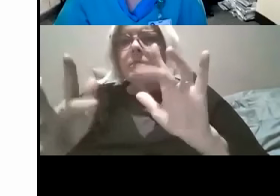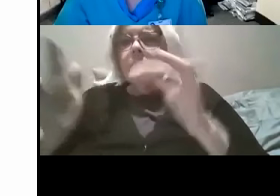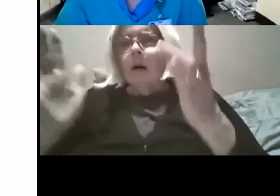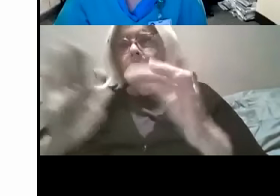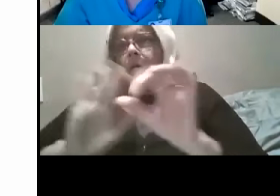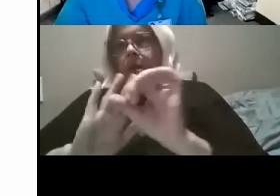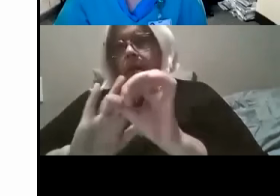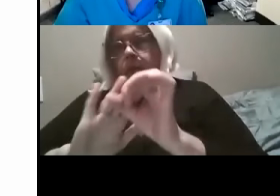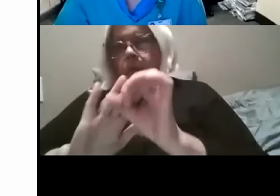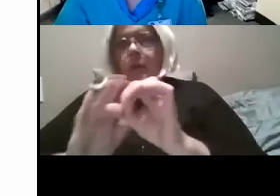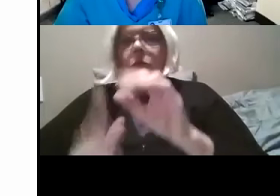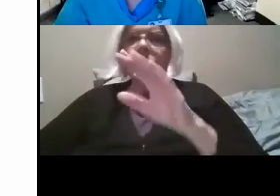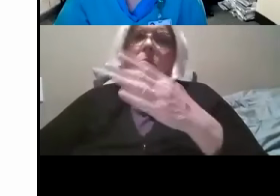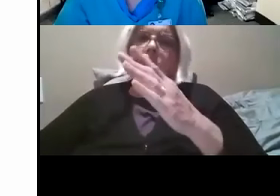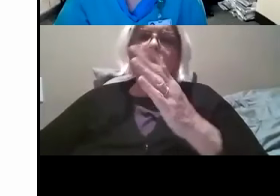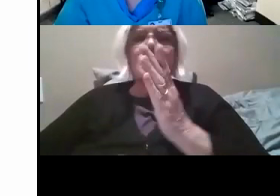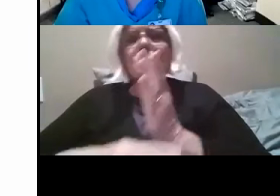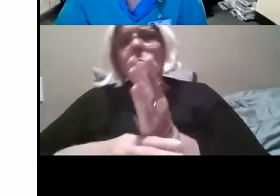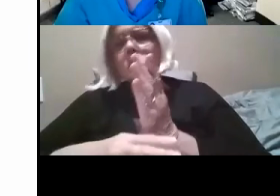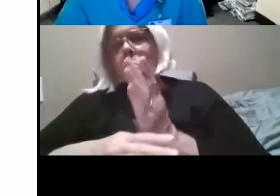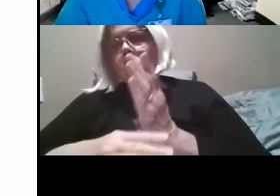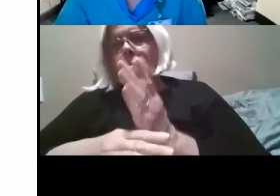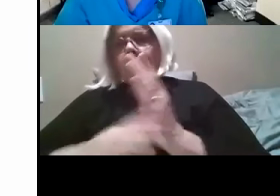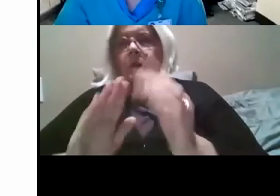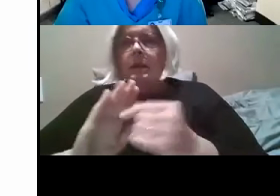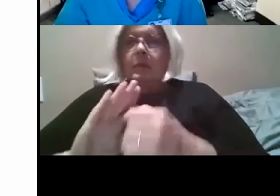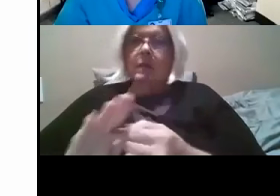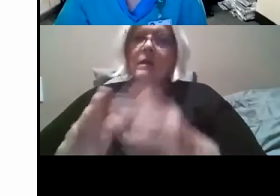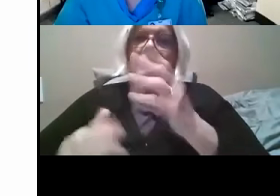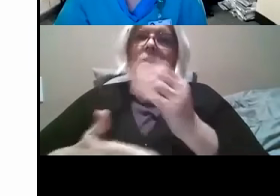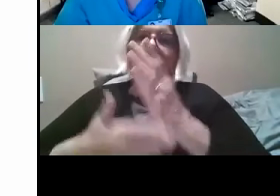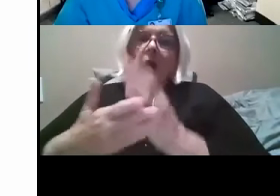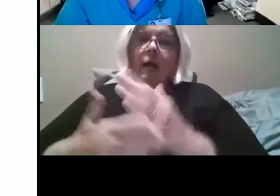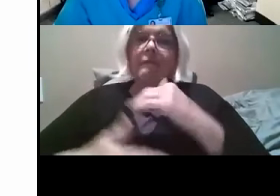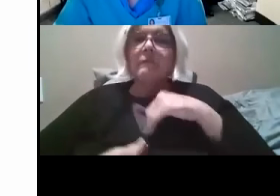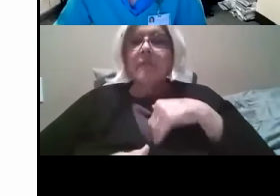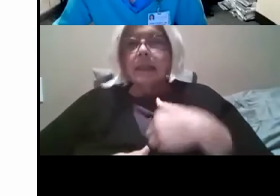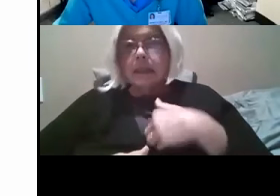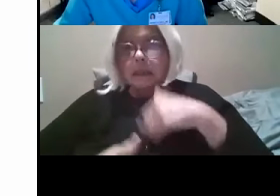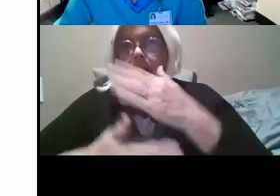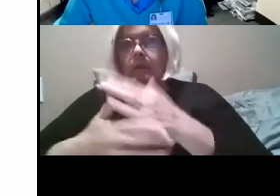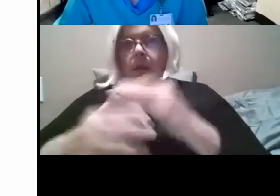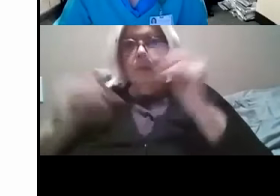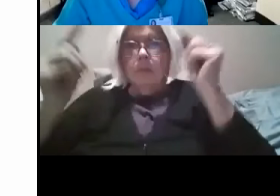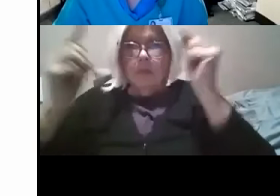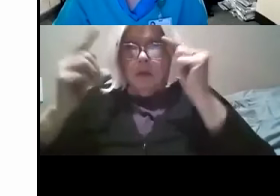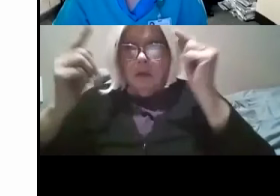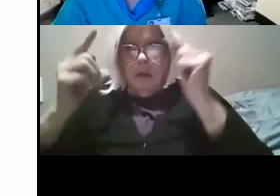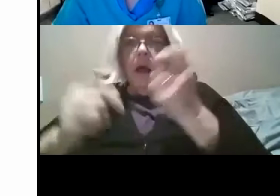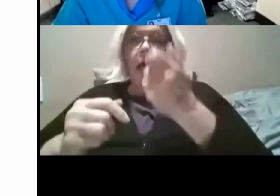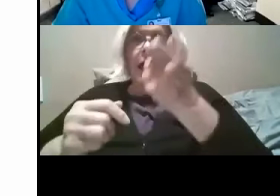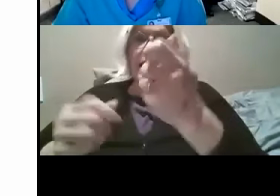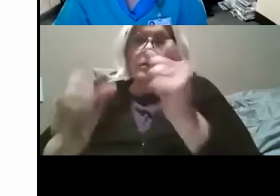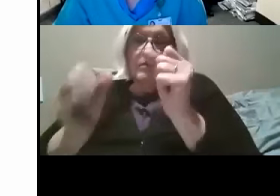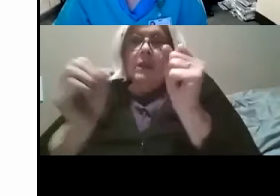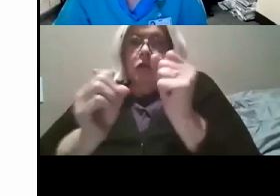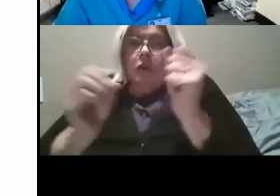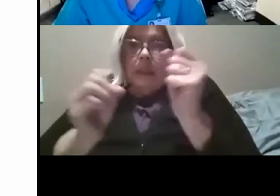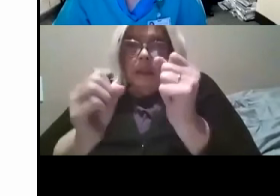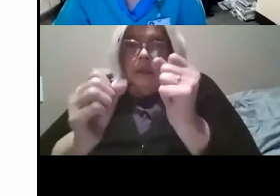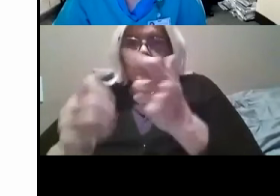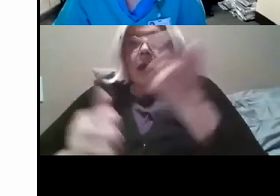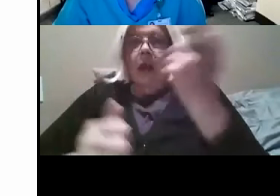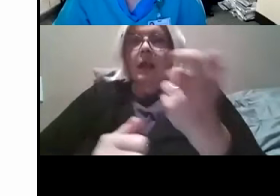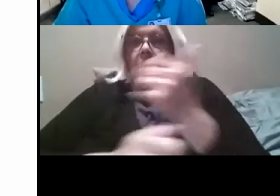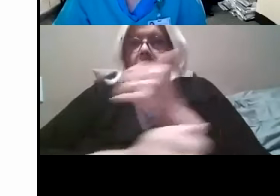fatigue, headaches, and a little bit of chills and muscle pain in this age group, but it's